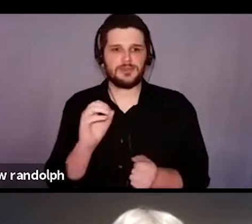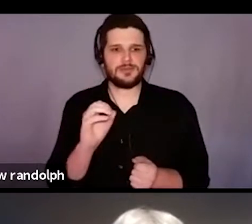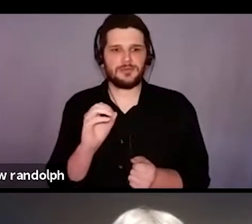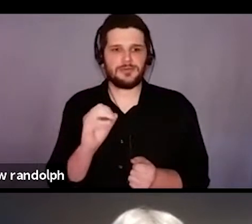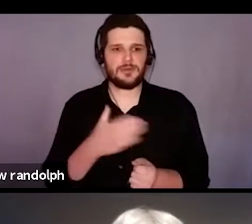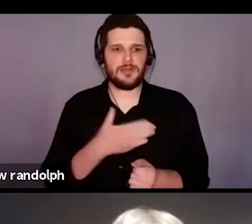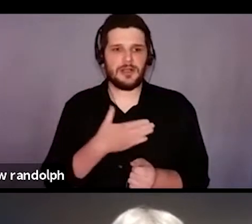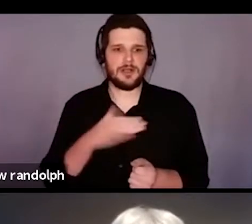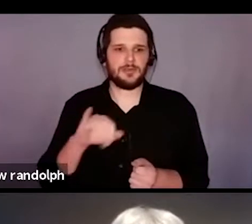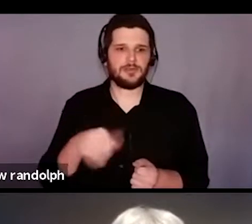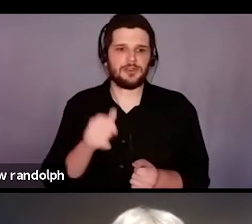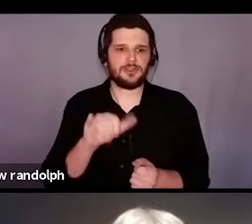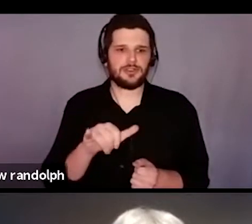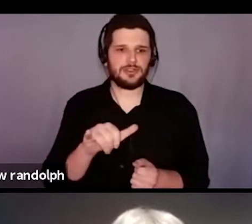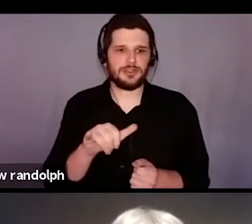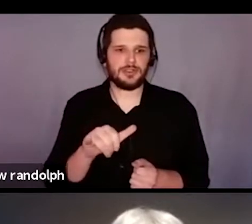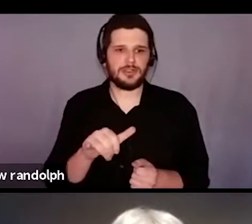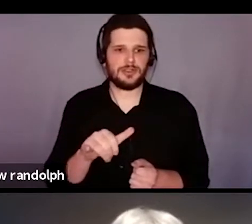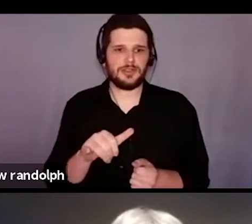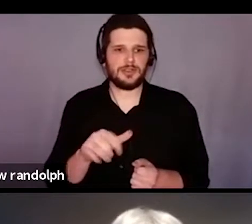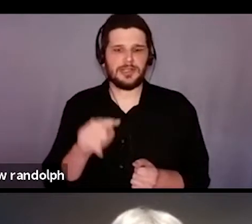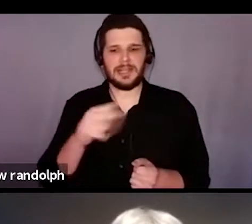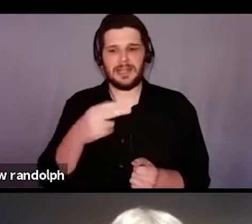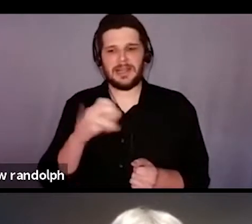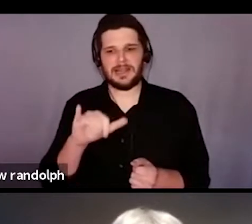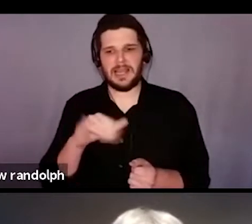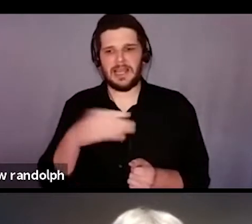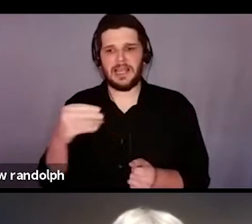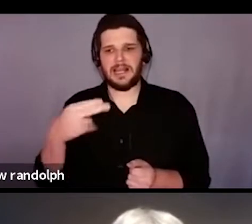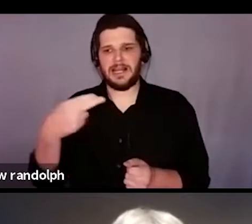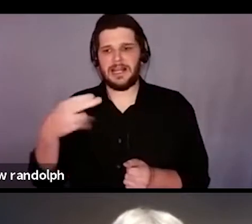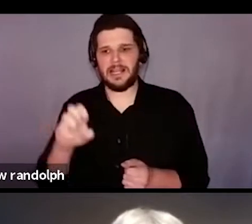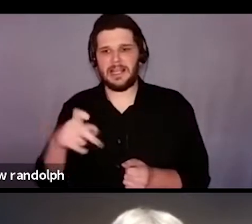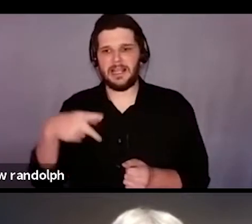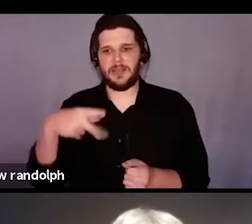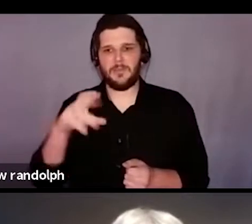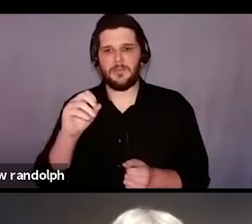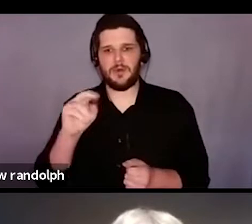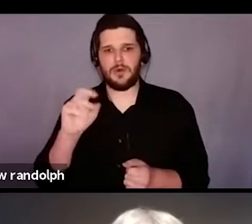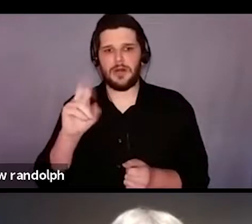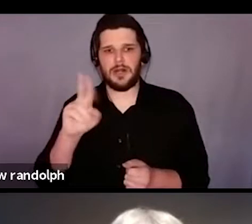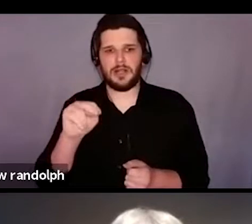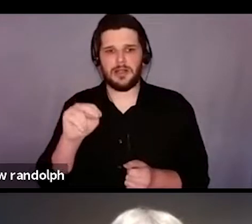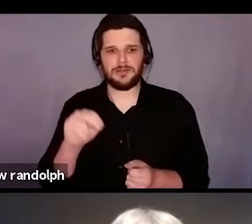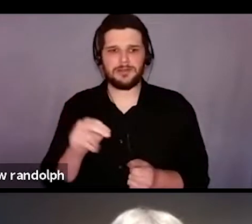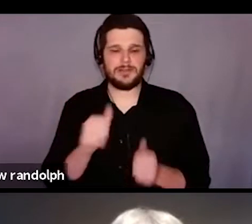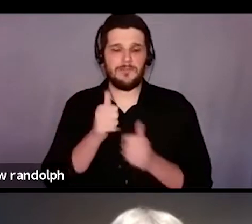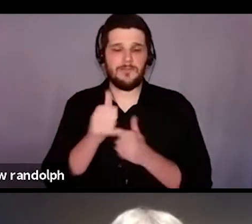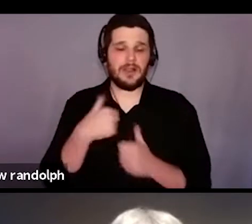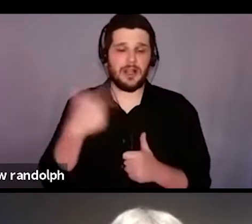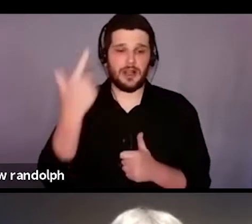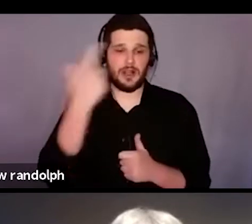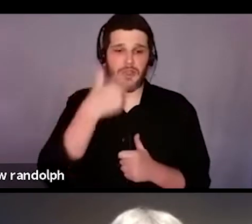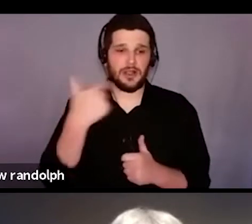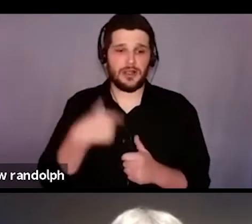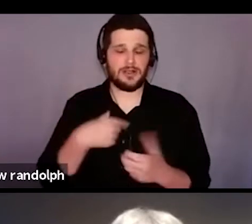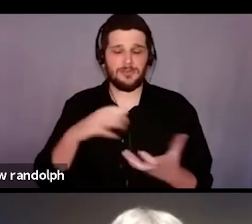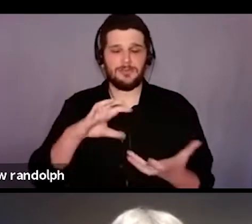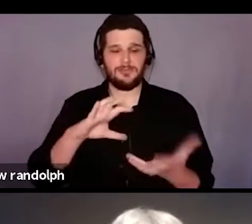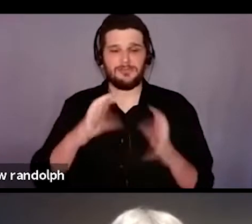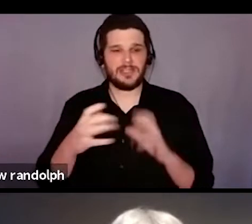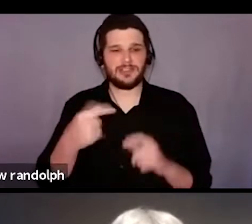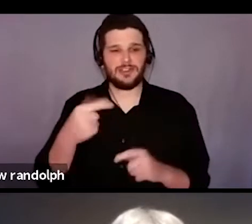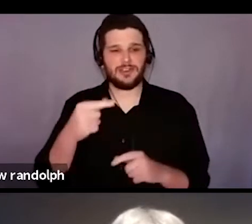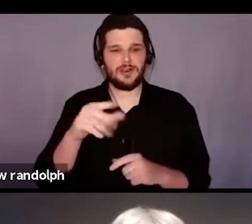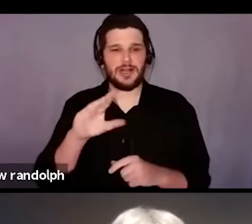I'm Jay. They and he pronouns. As far as how I look, I've got a messy green